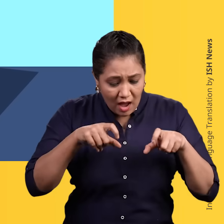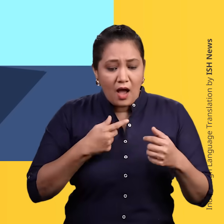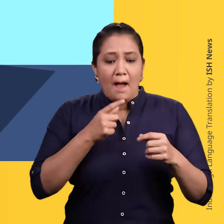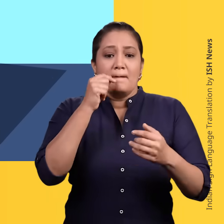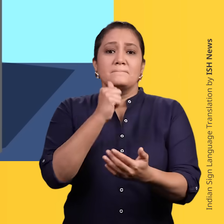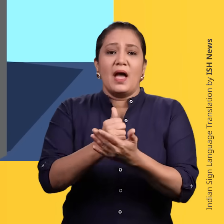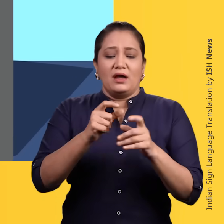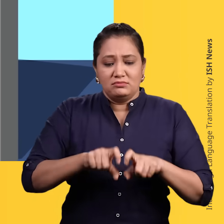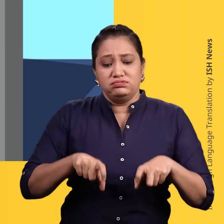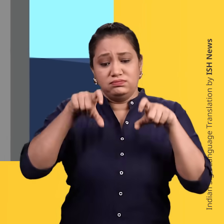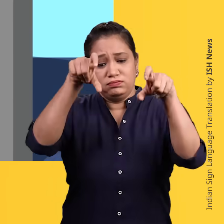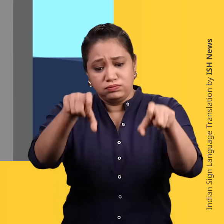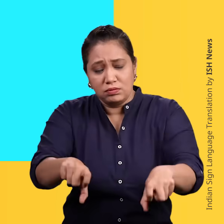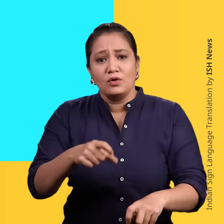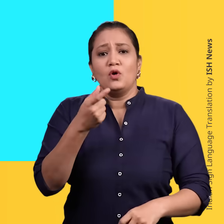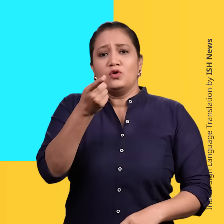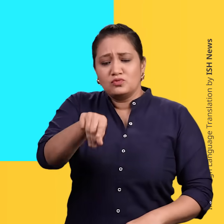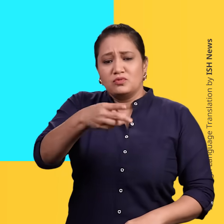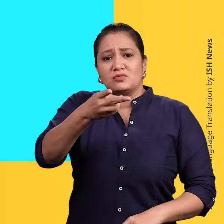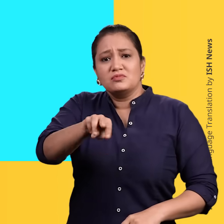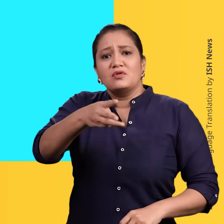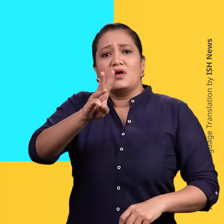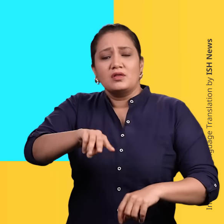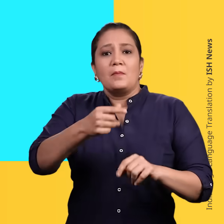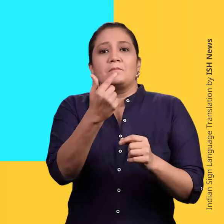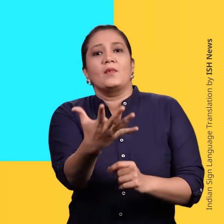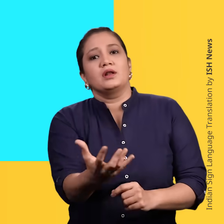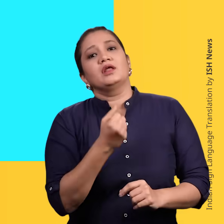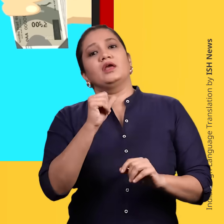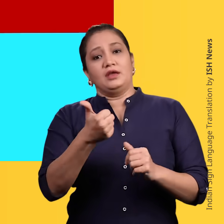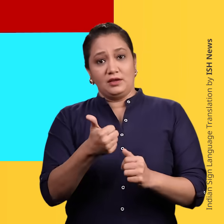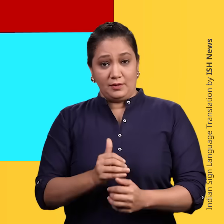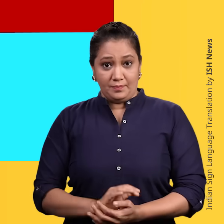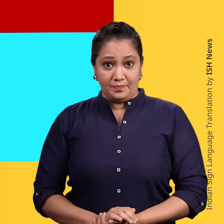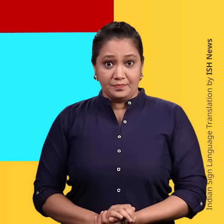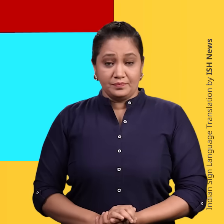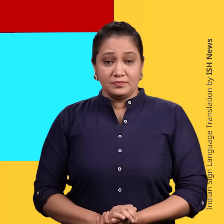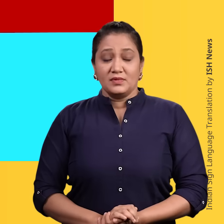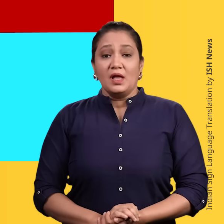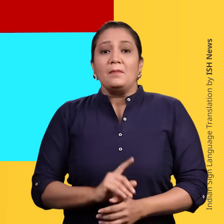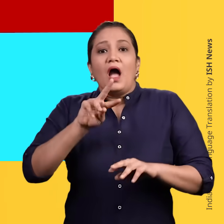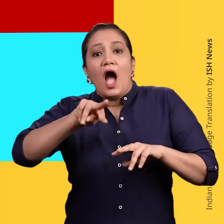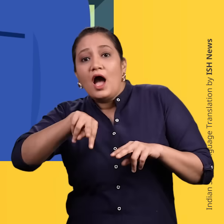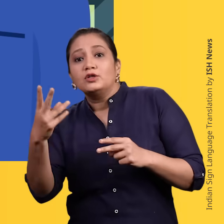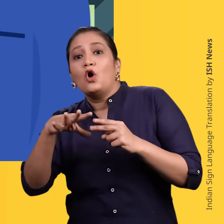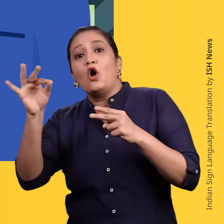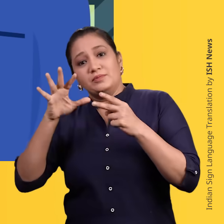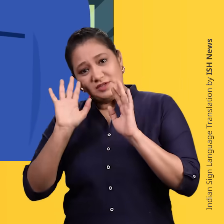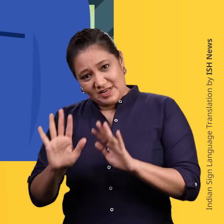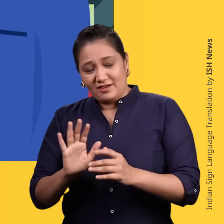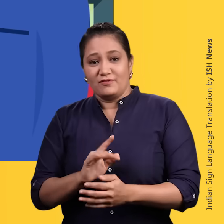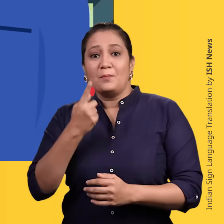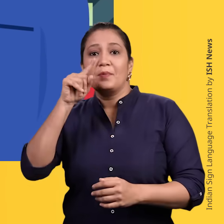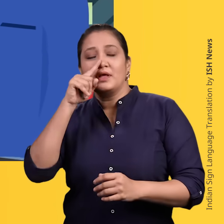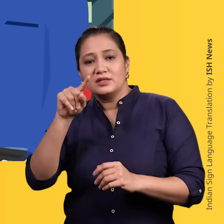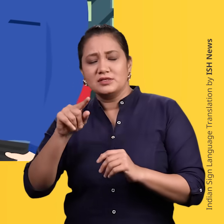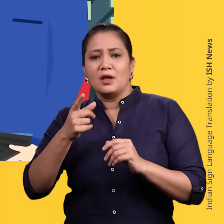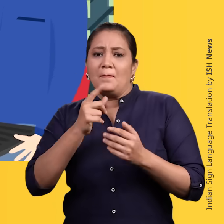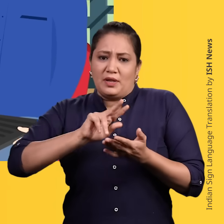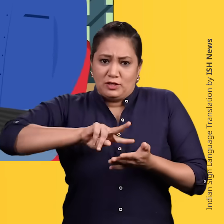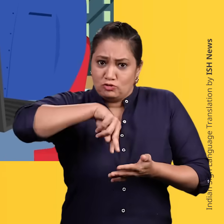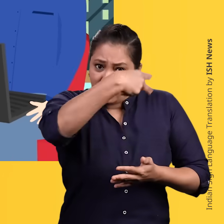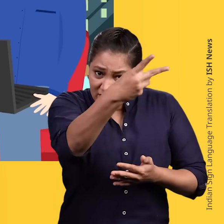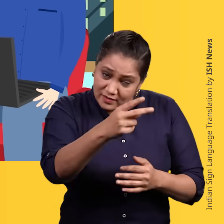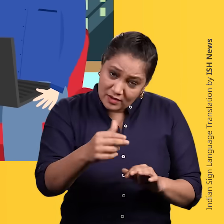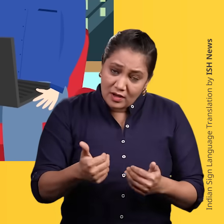he has to deposit it, and it will be a few days before he can get the money. Instead, his parents can